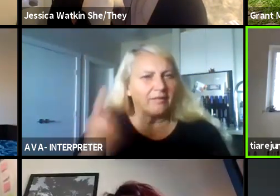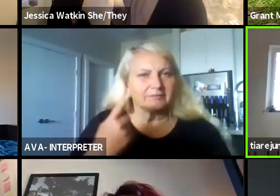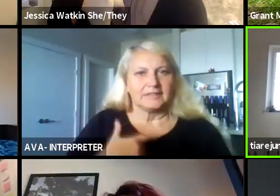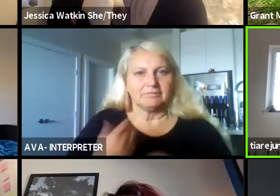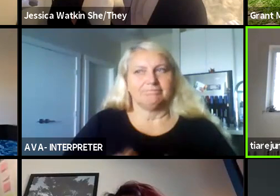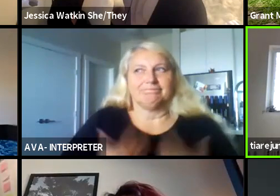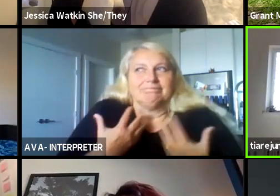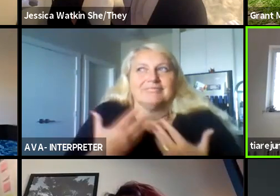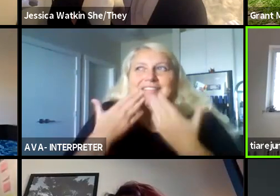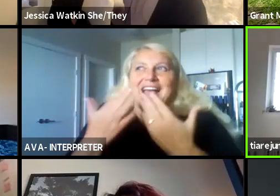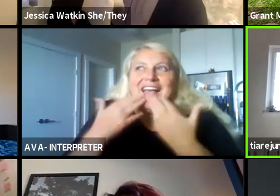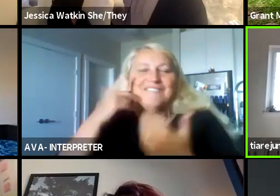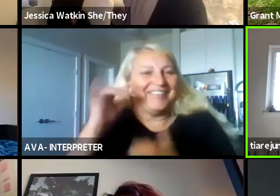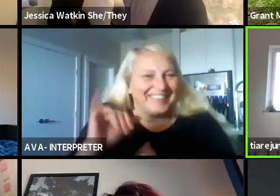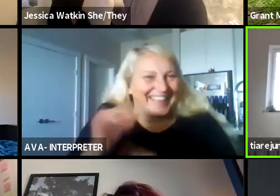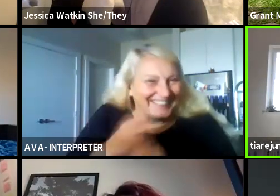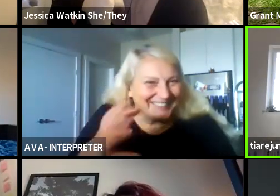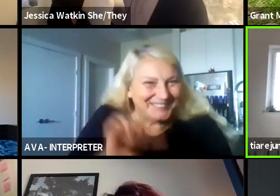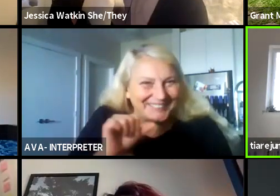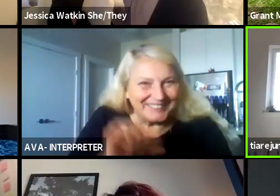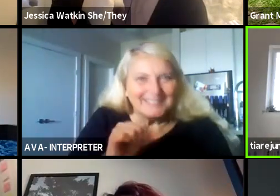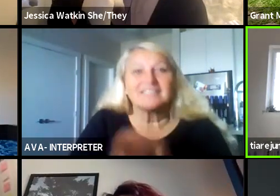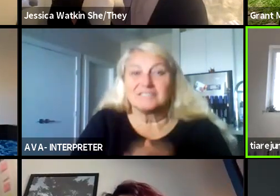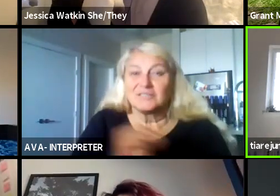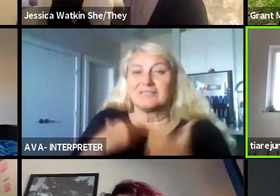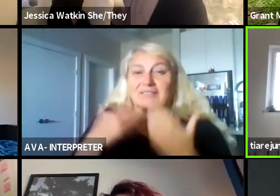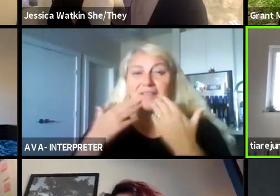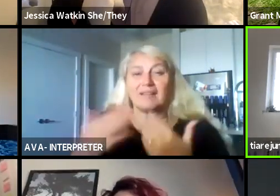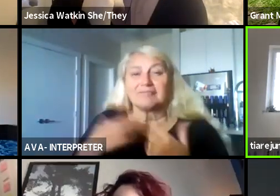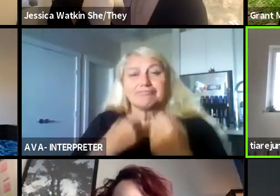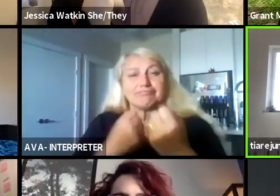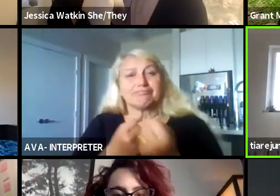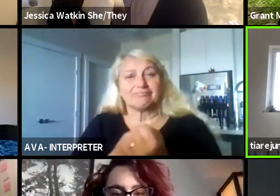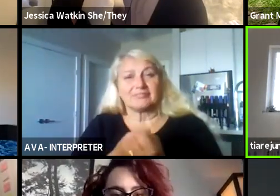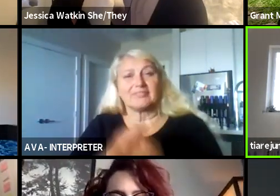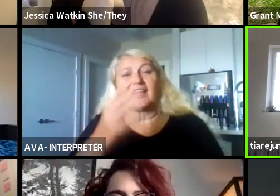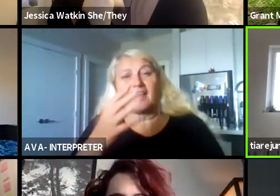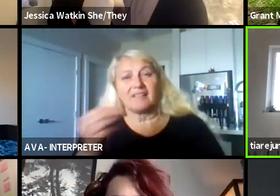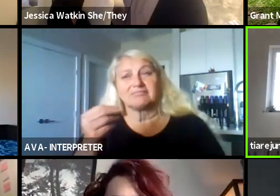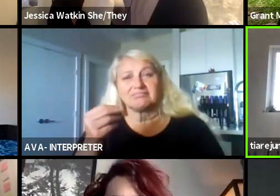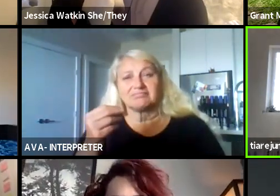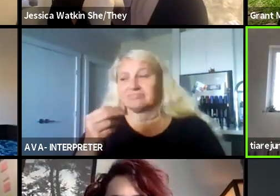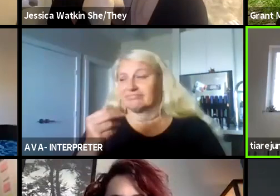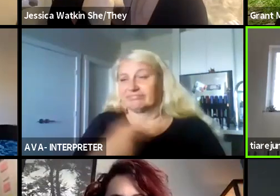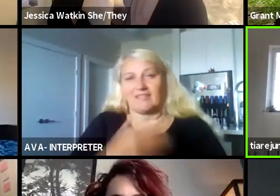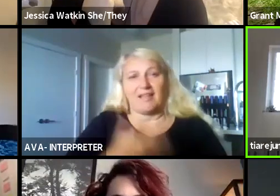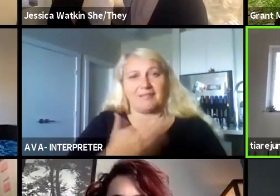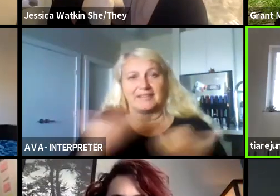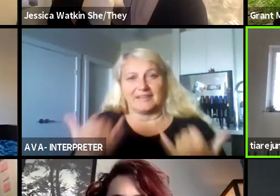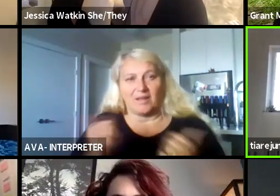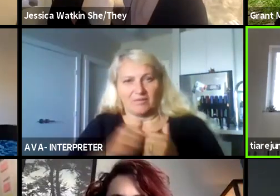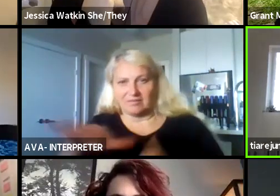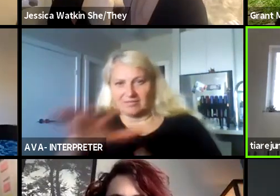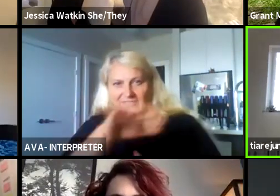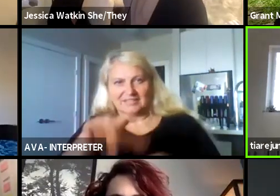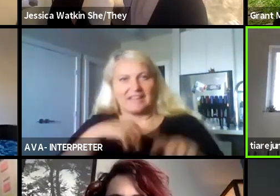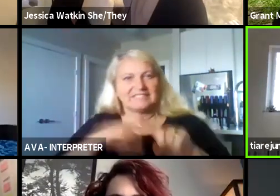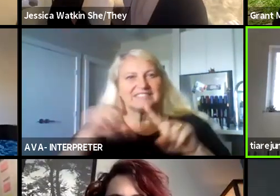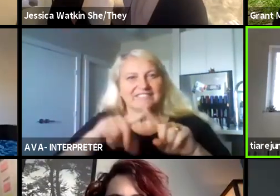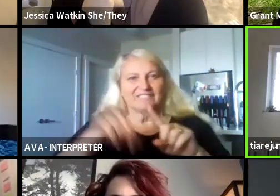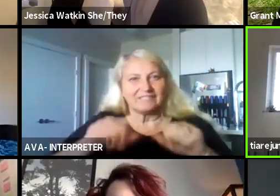I'm super grateful to be supporting or collaborating with this series of videos